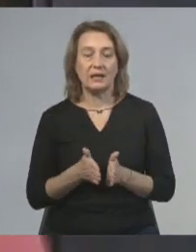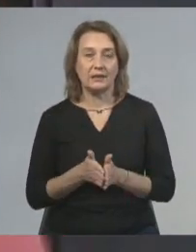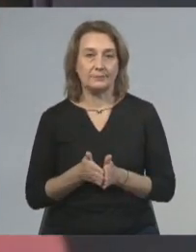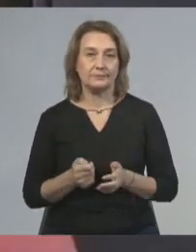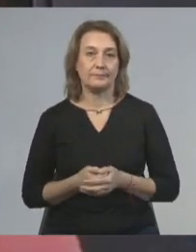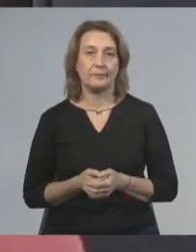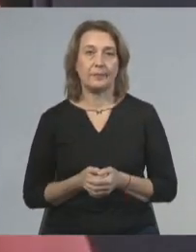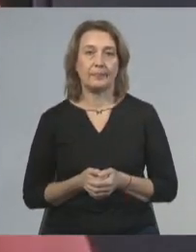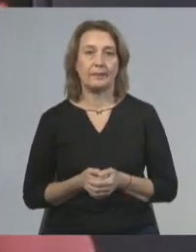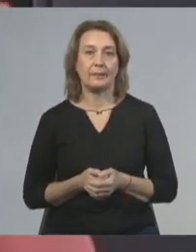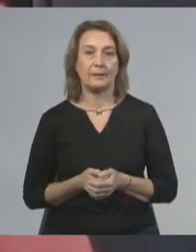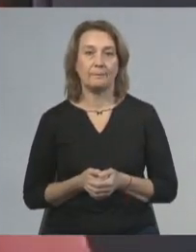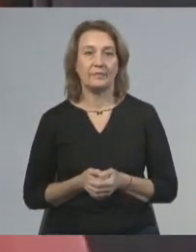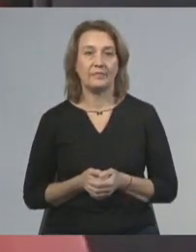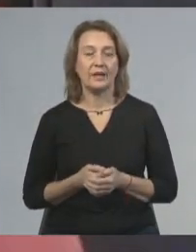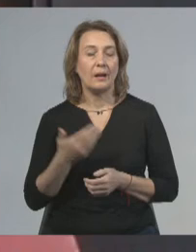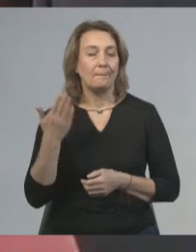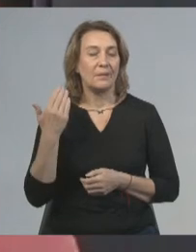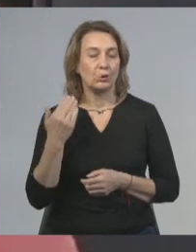it completely